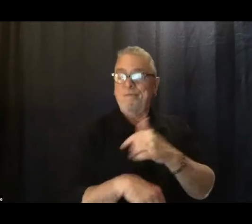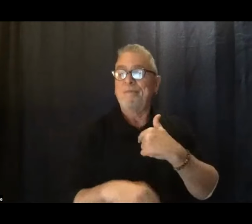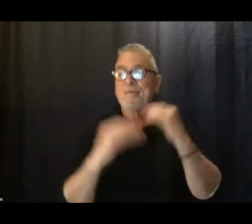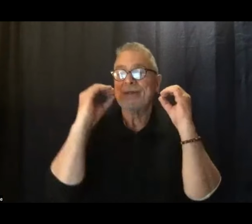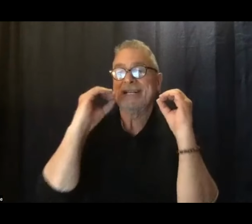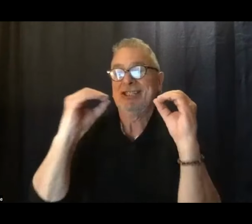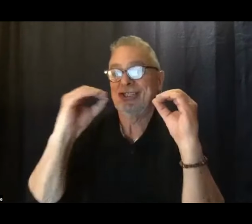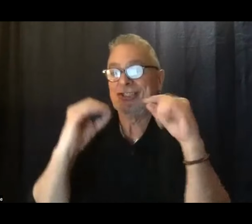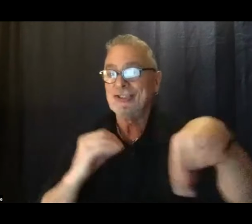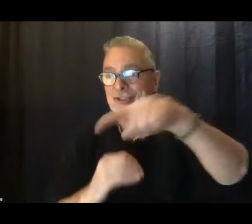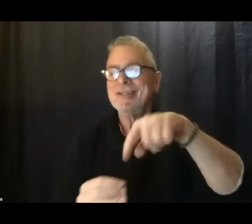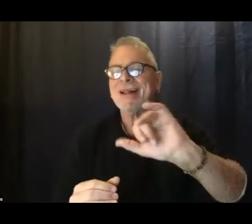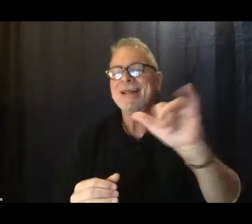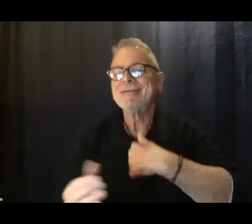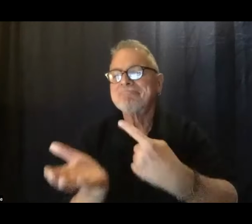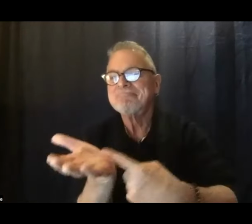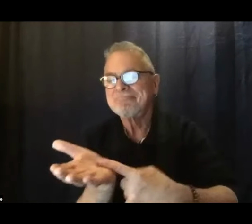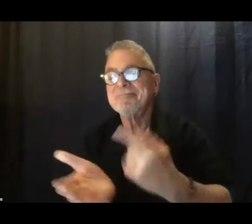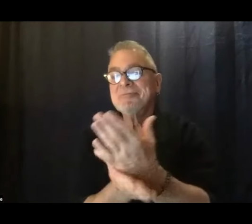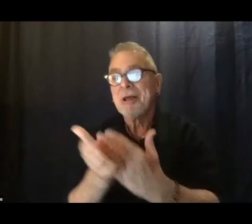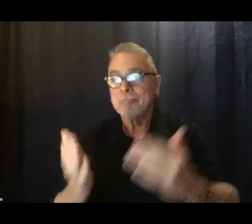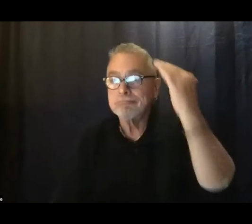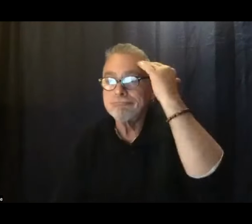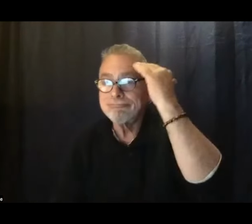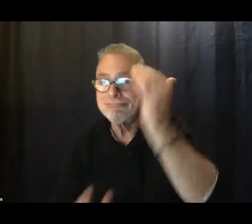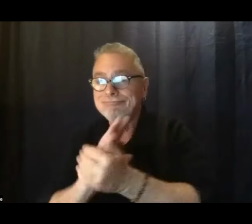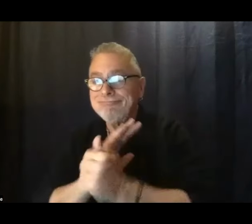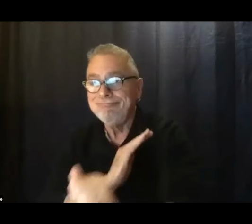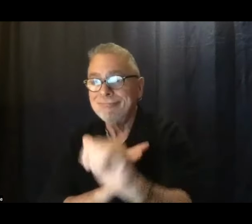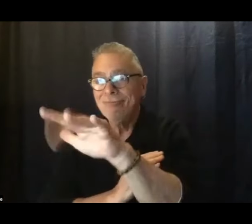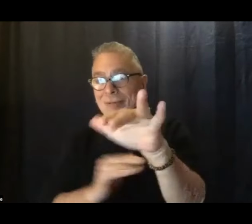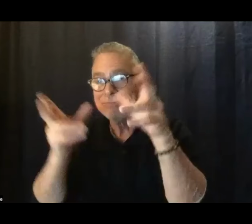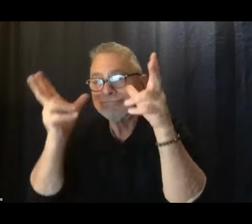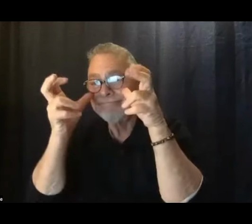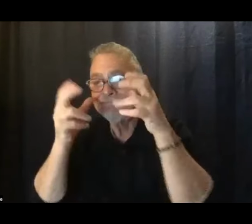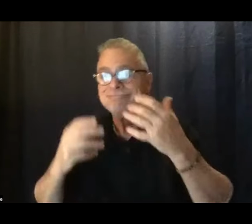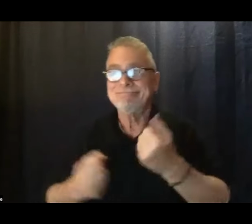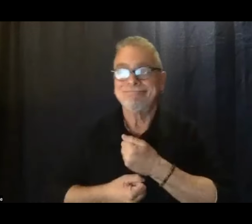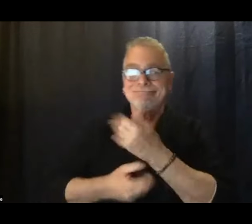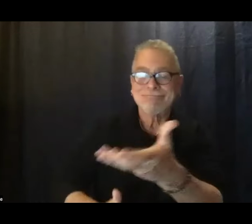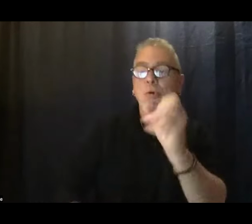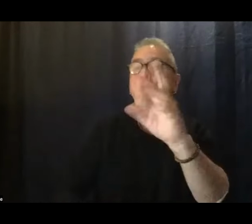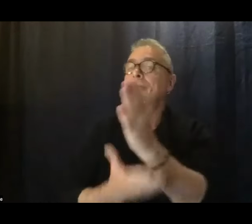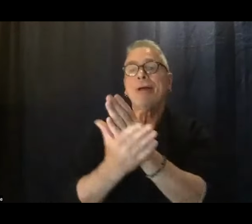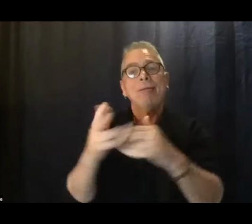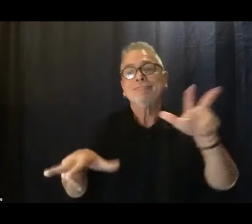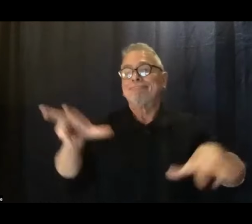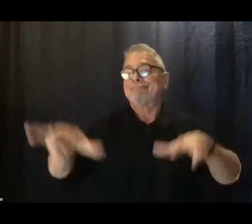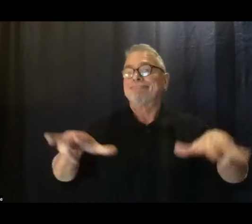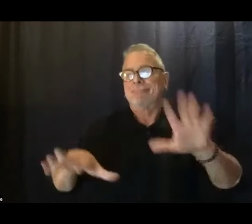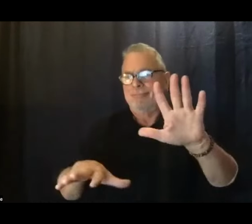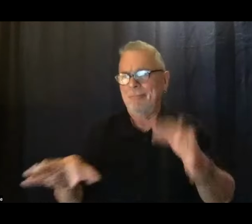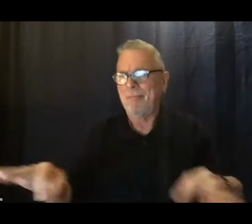will notice that fingerspelling is used for. Now, tonight, I do want to let you know that I'm going to be teaching some information in regards to